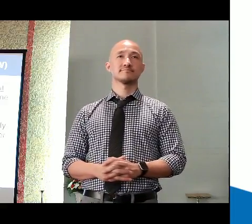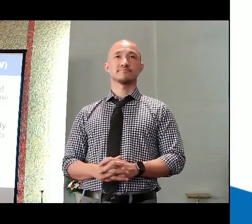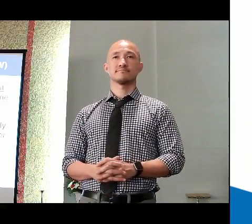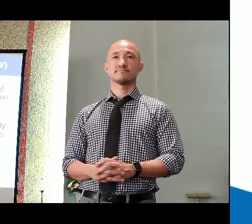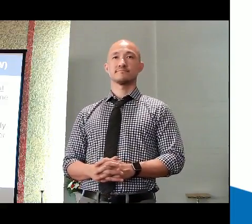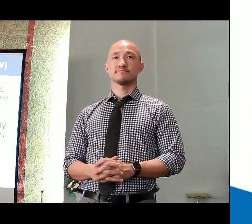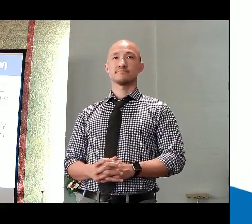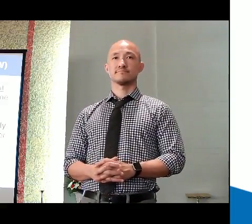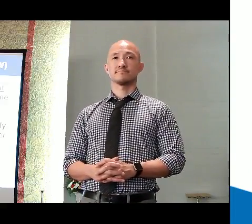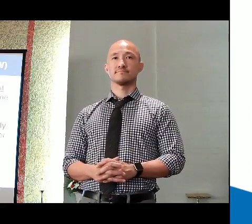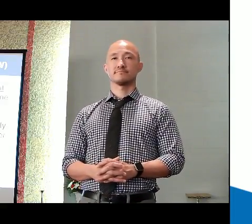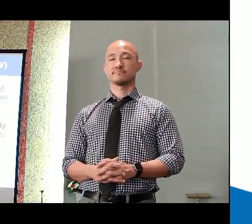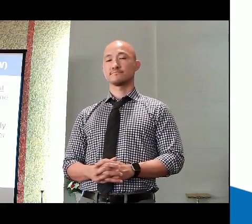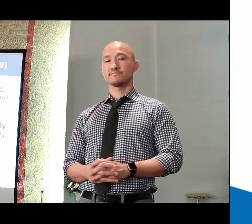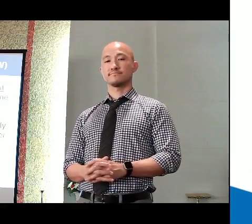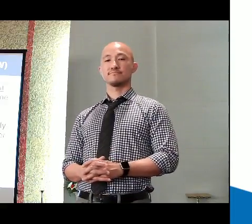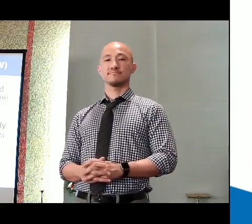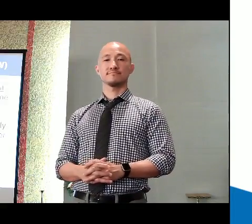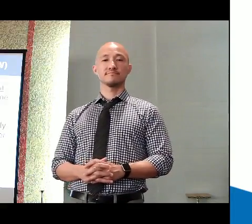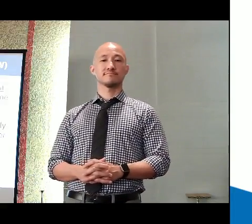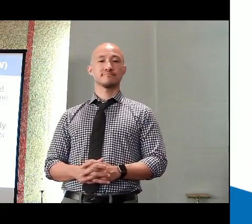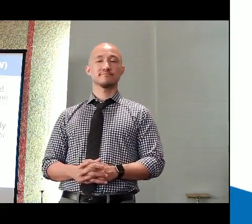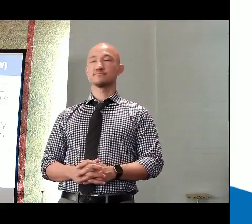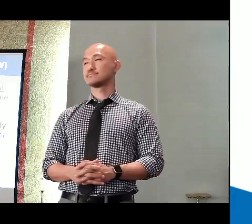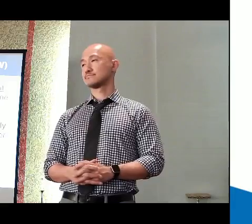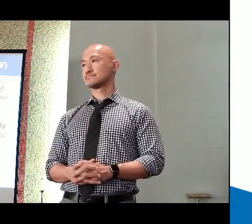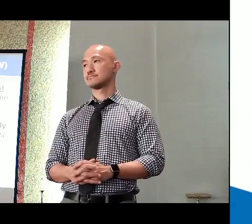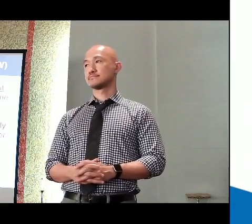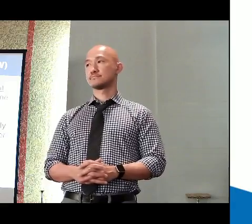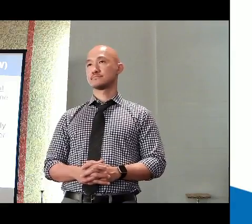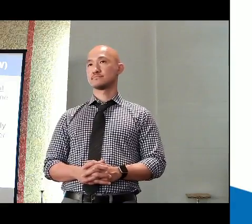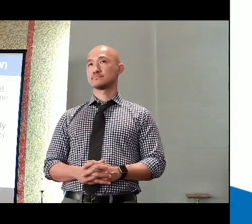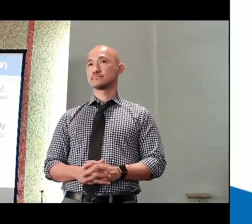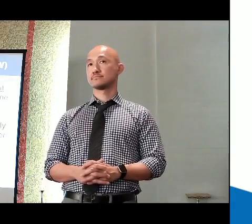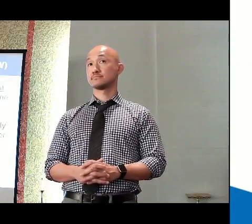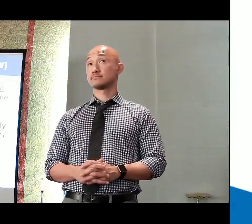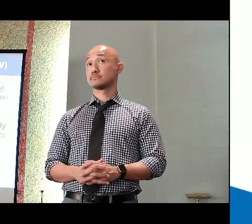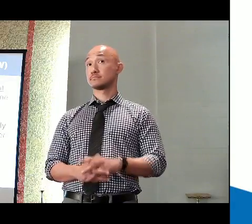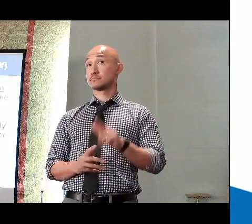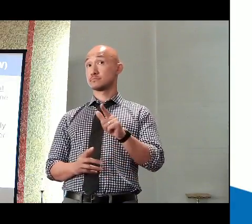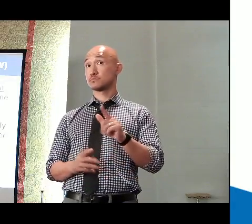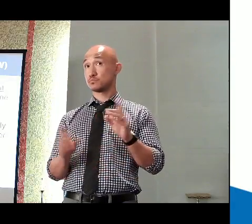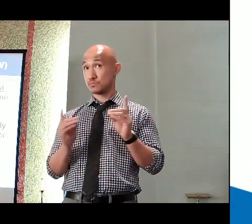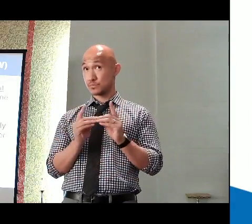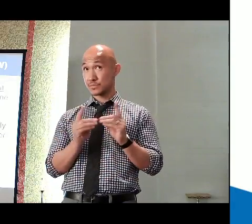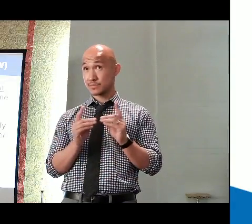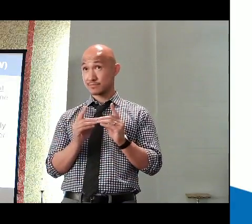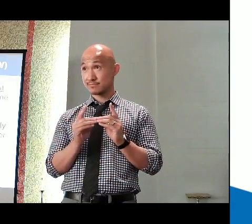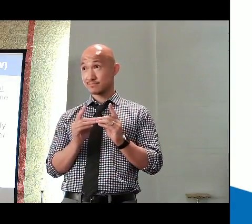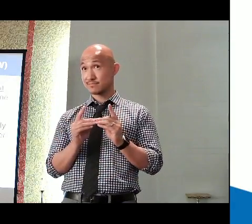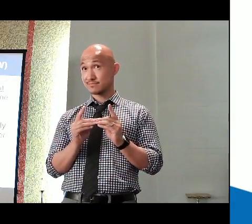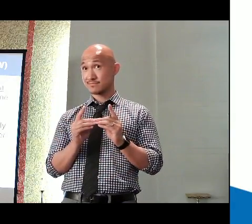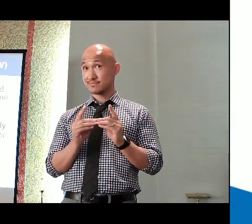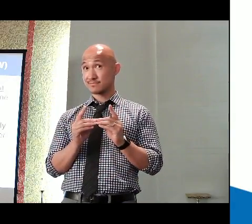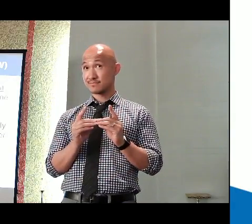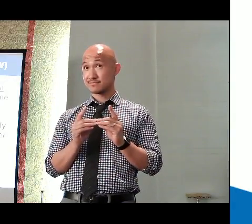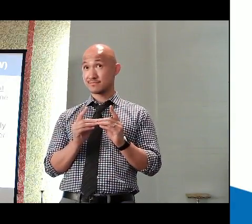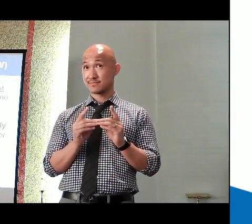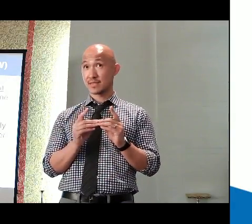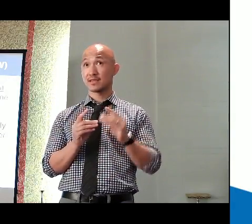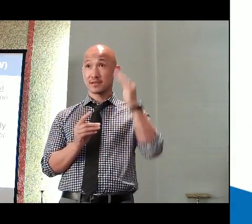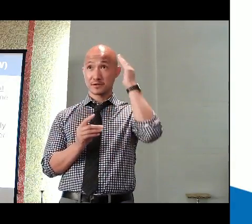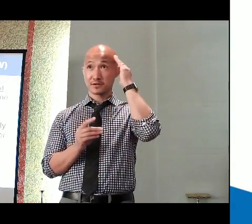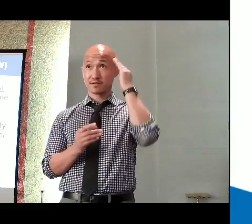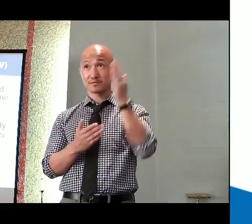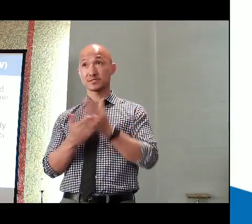Satan doesn't take advantage of us. Are you courting? I know there's a few of you that have already come to me. You're